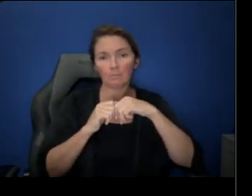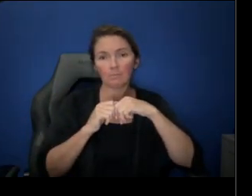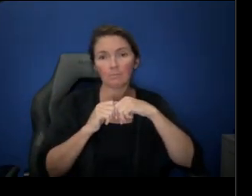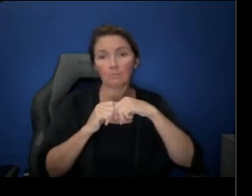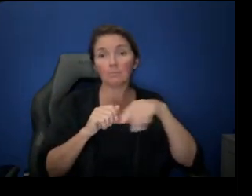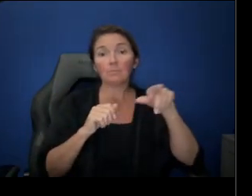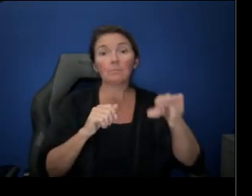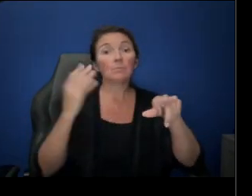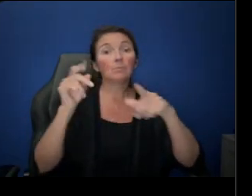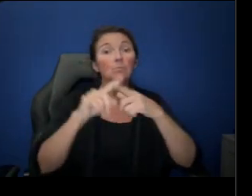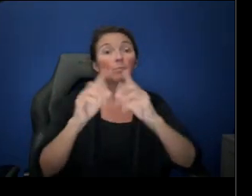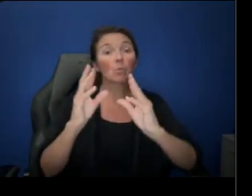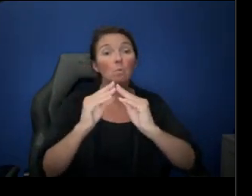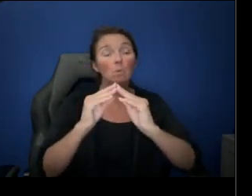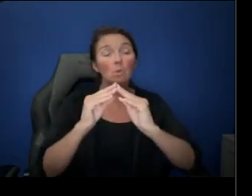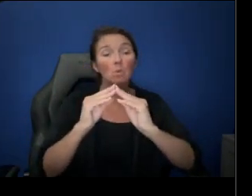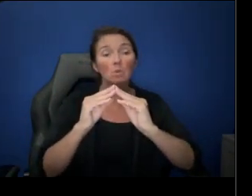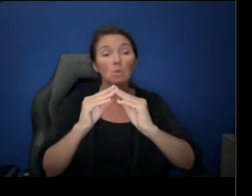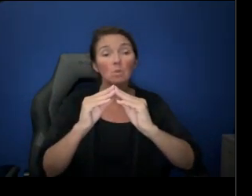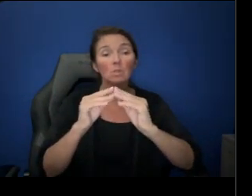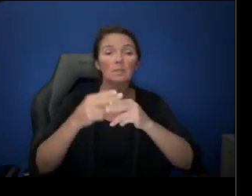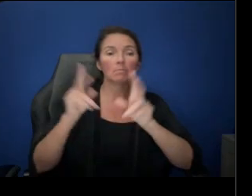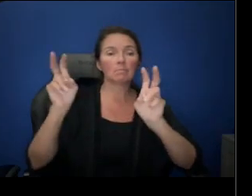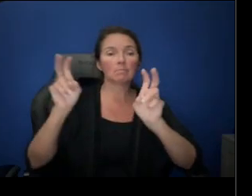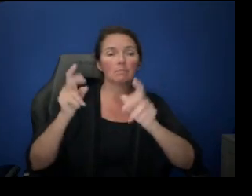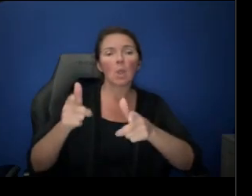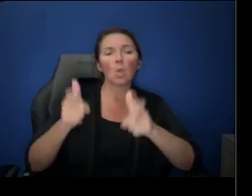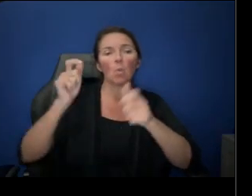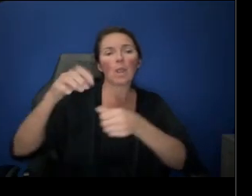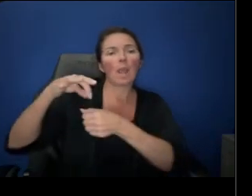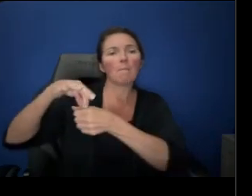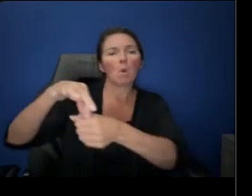The GoToWebinar calls these quick polls.